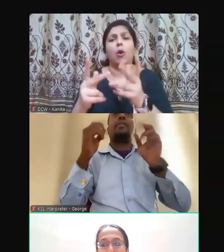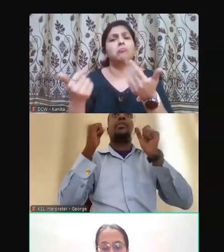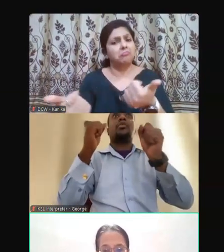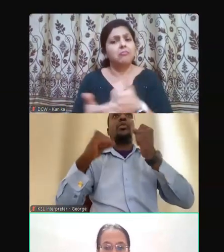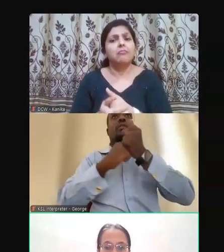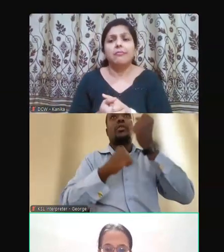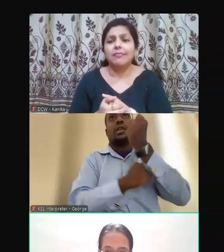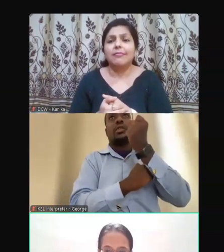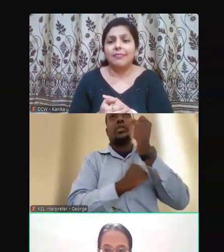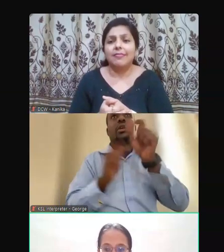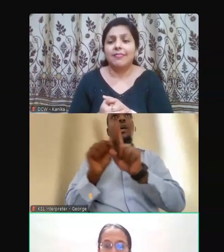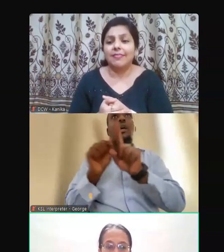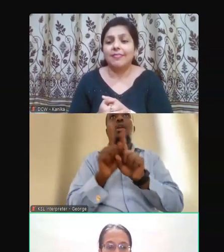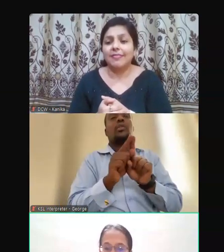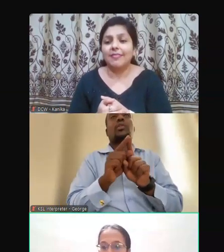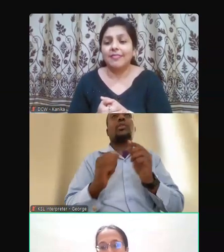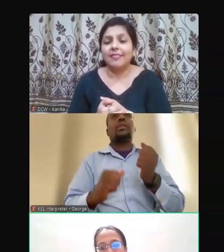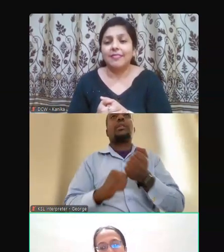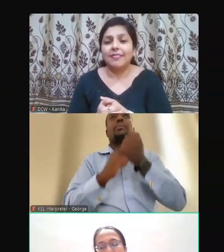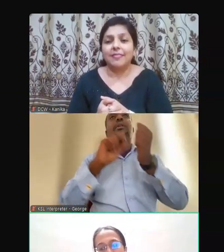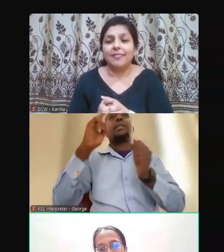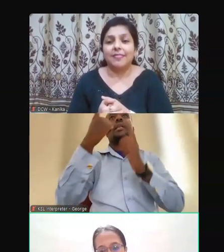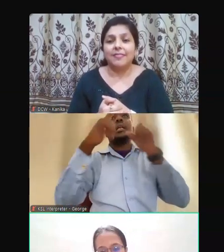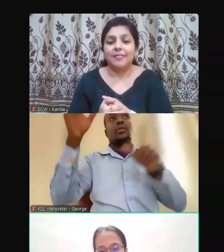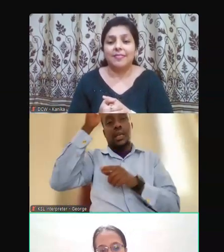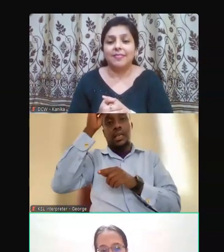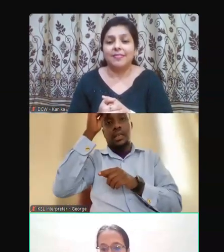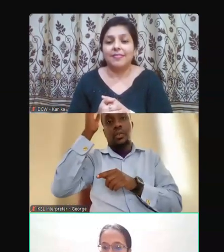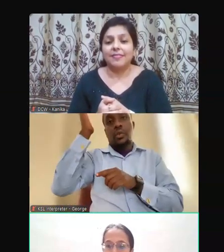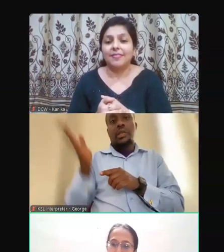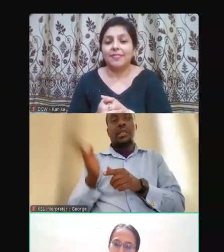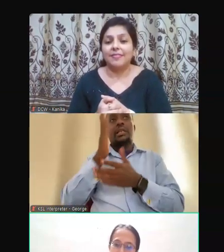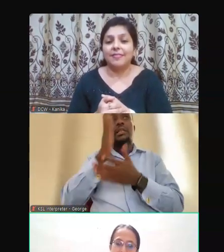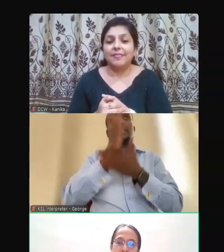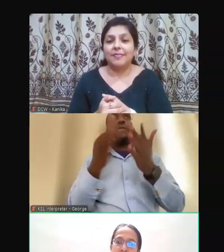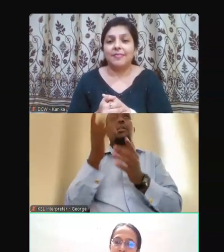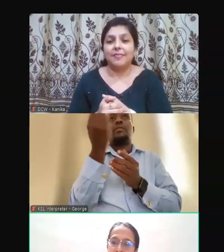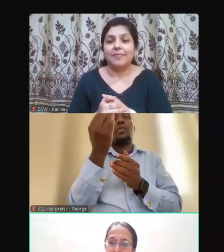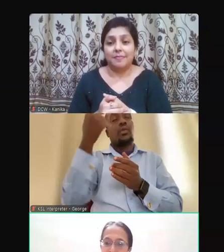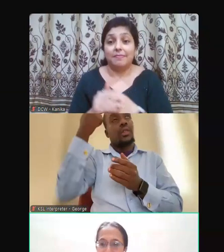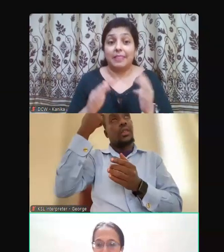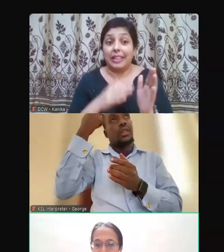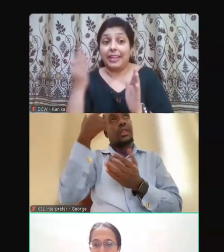supports in second language learning. So these are a few things that we need to keep in mind while training deaf children.